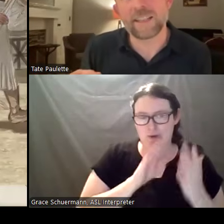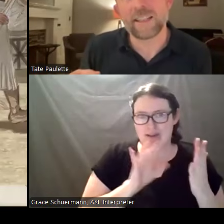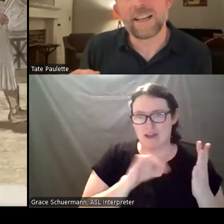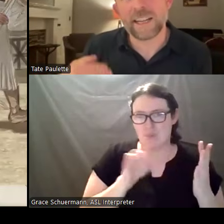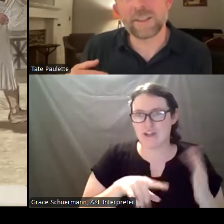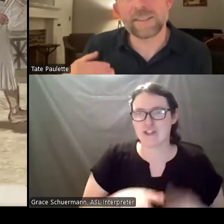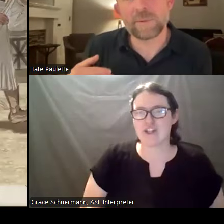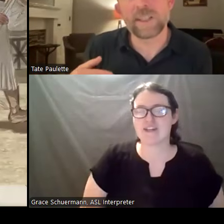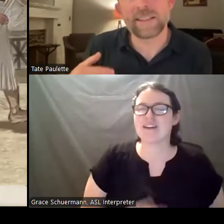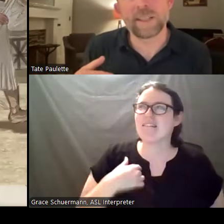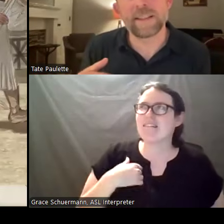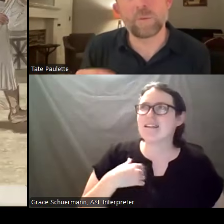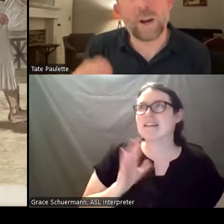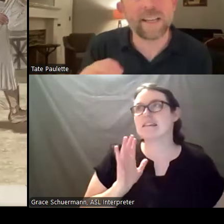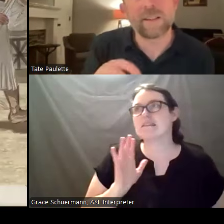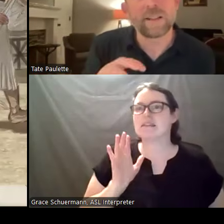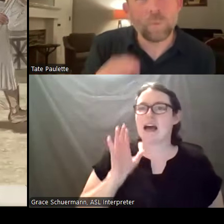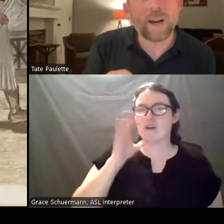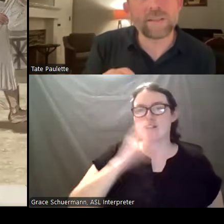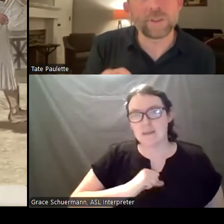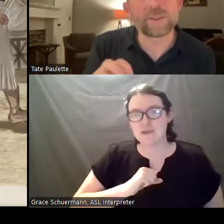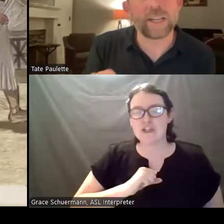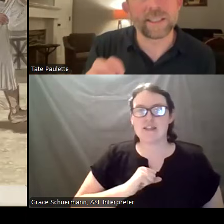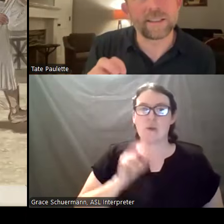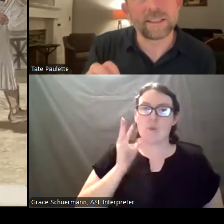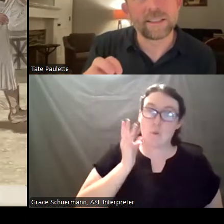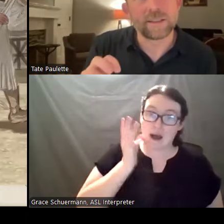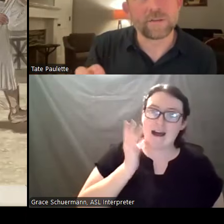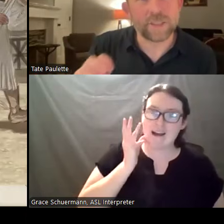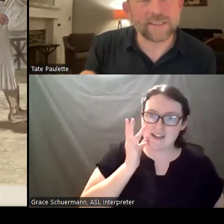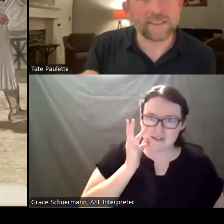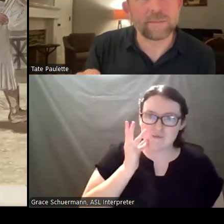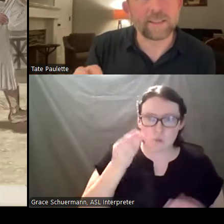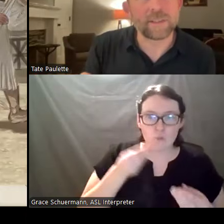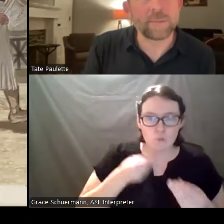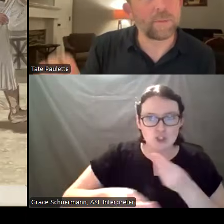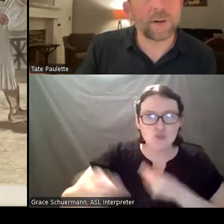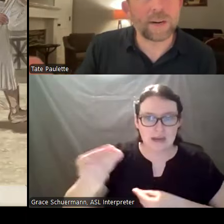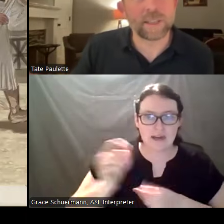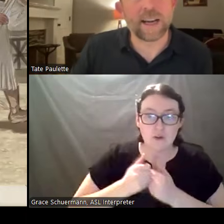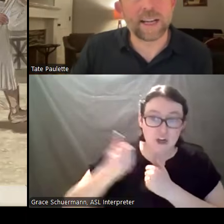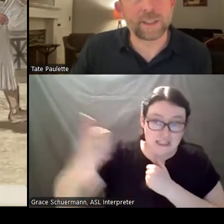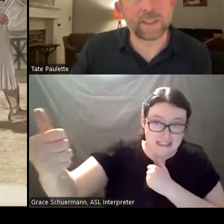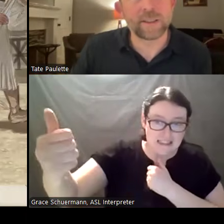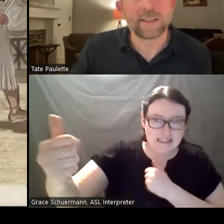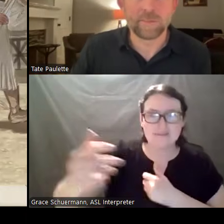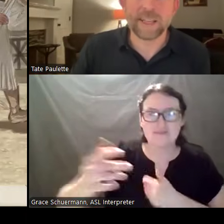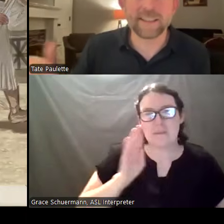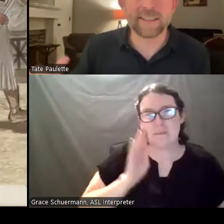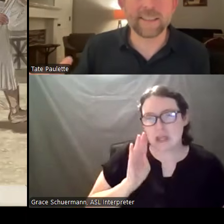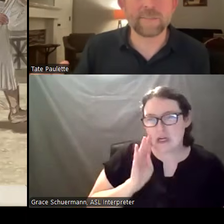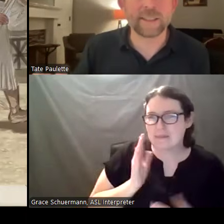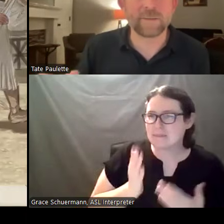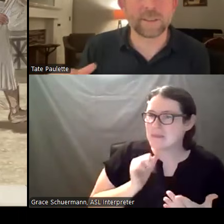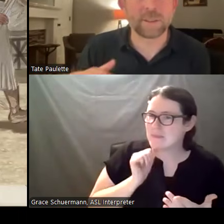kind of like our assumption has been that wine was traded over distance in Mesopotamia, but probably not beer. But I think